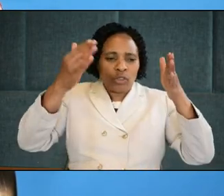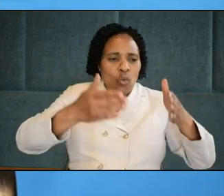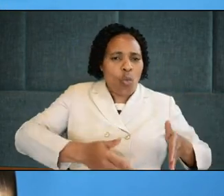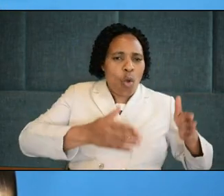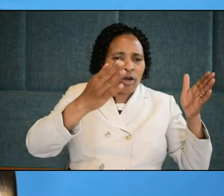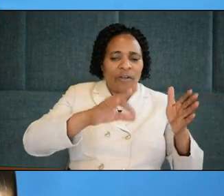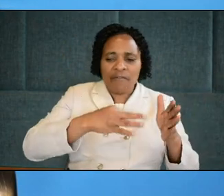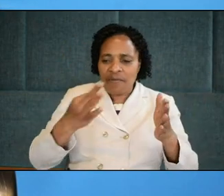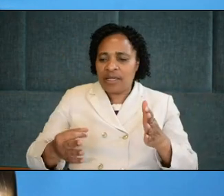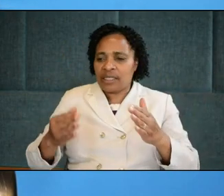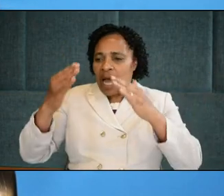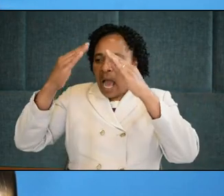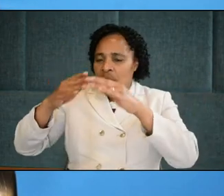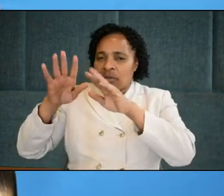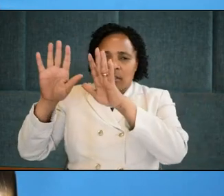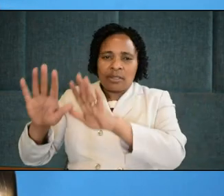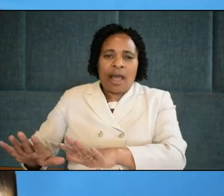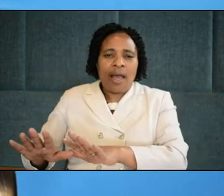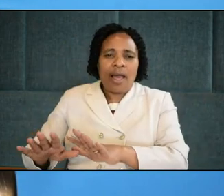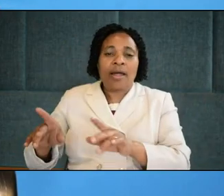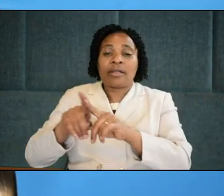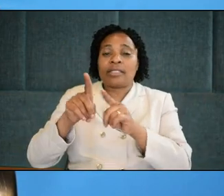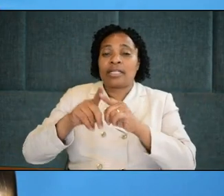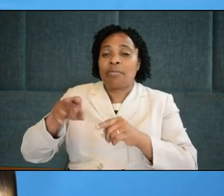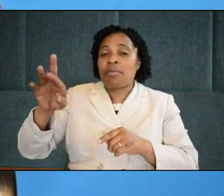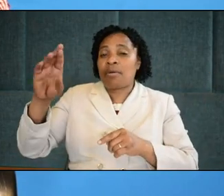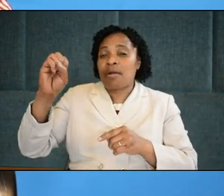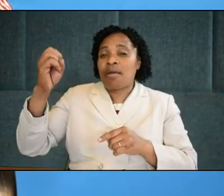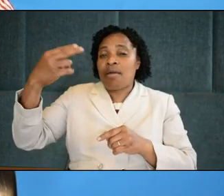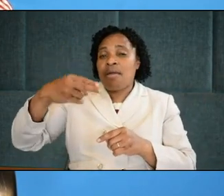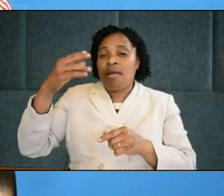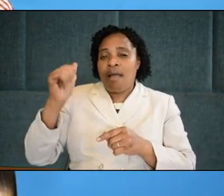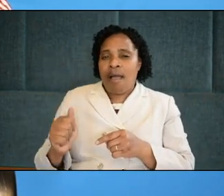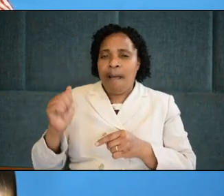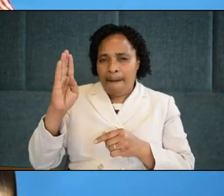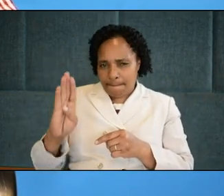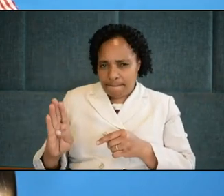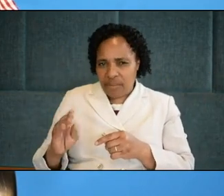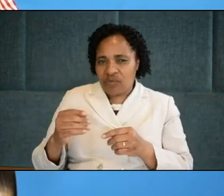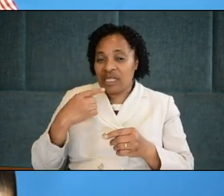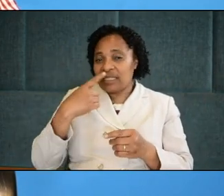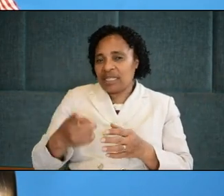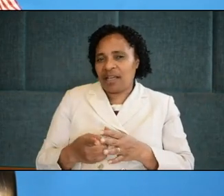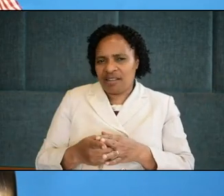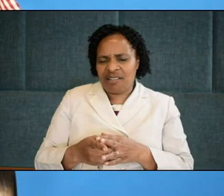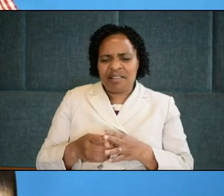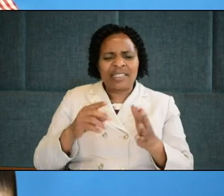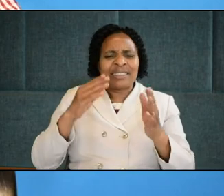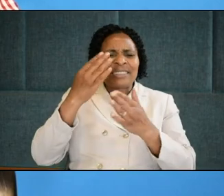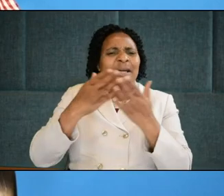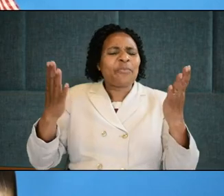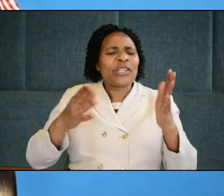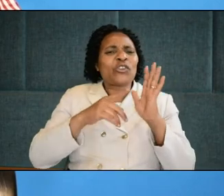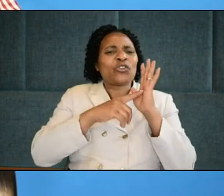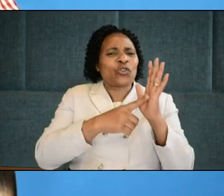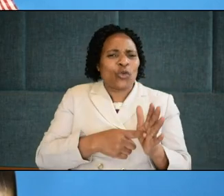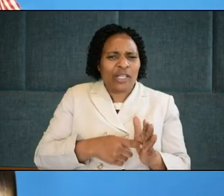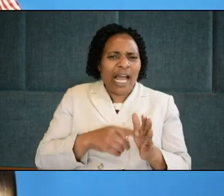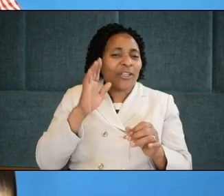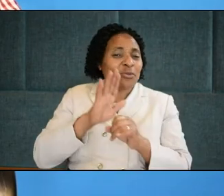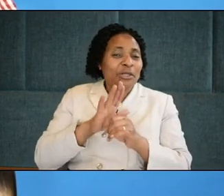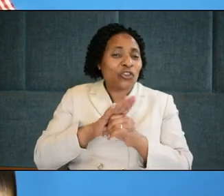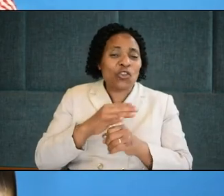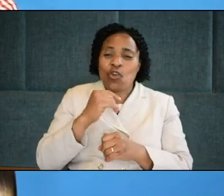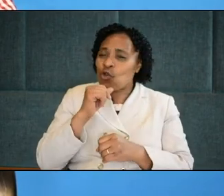everybody was in the house, just like Rahab had said. And I think this was something that showed as much that she